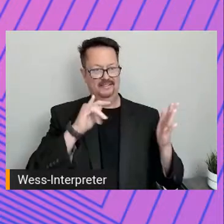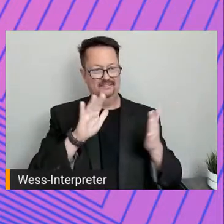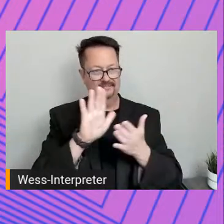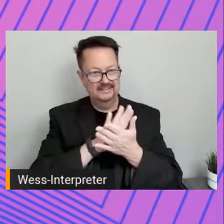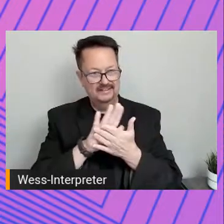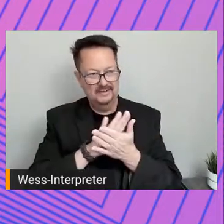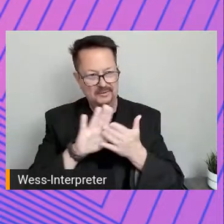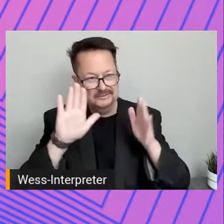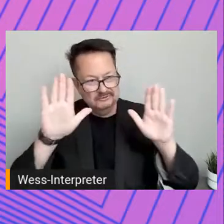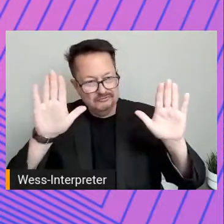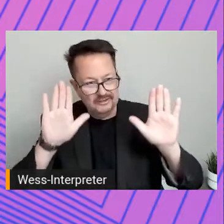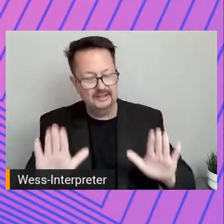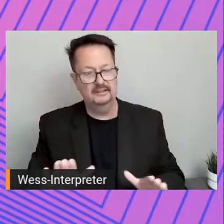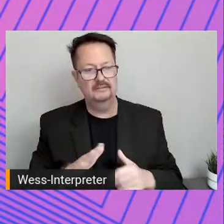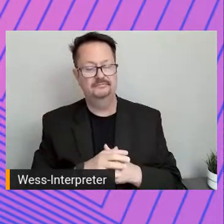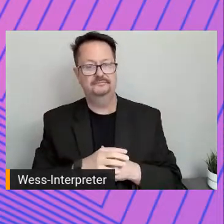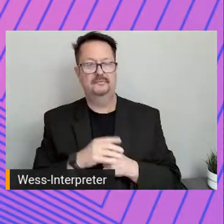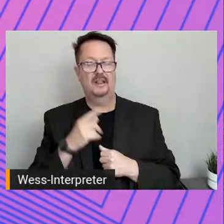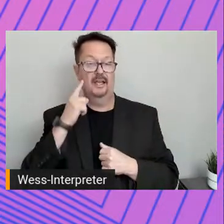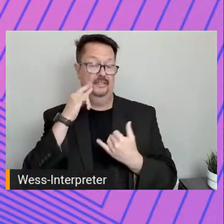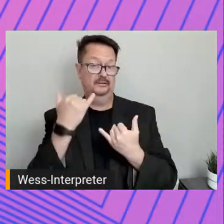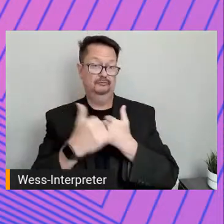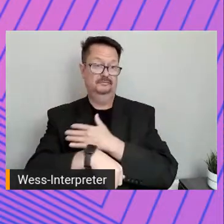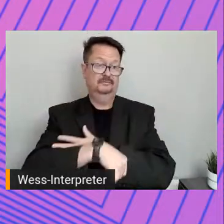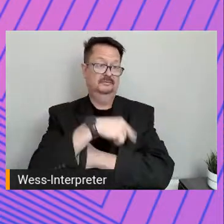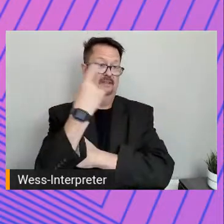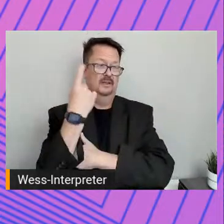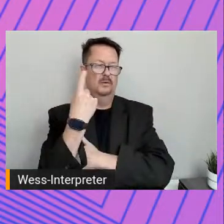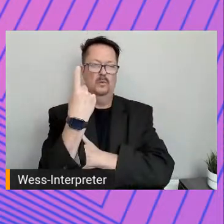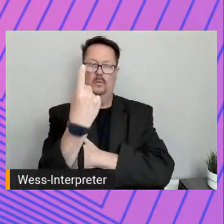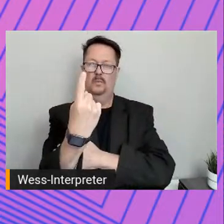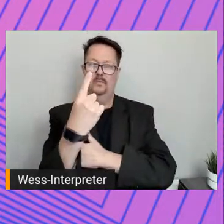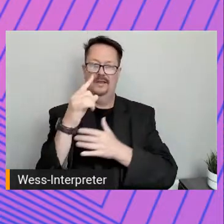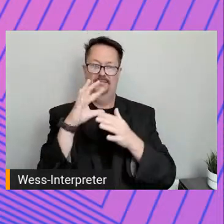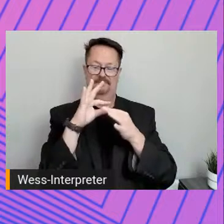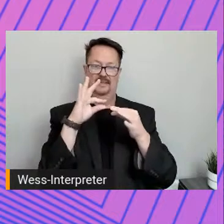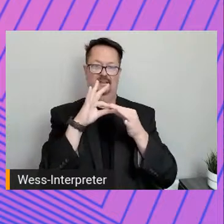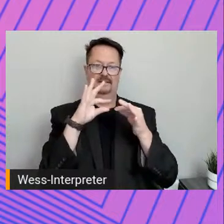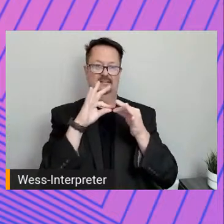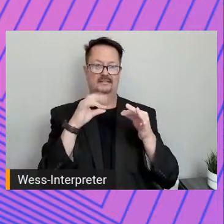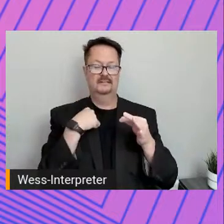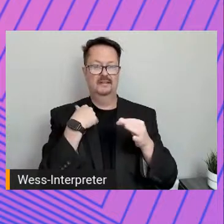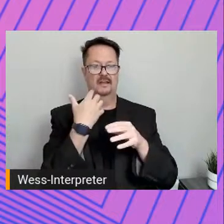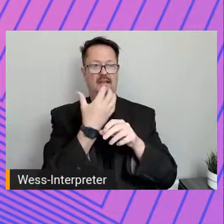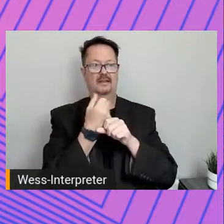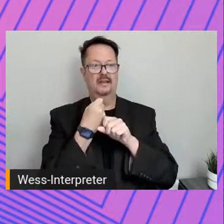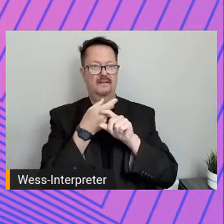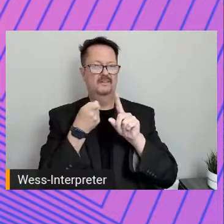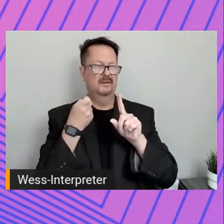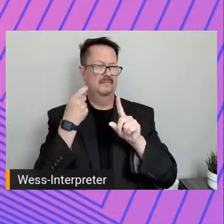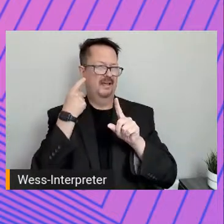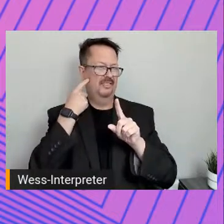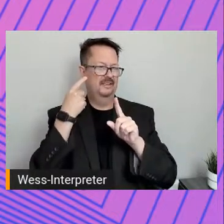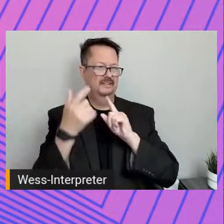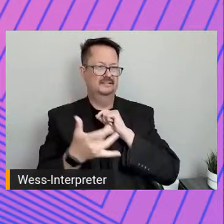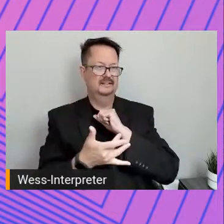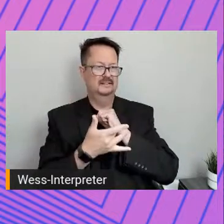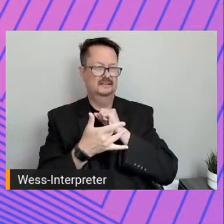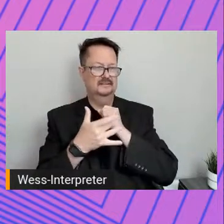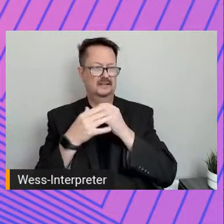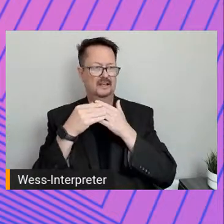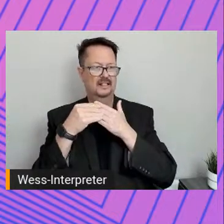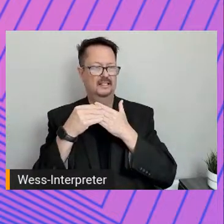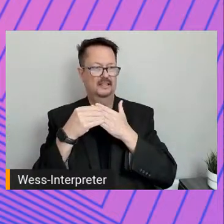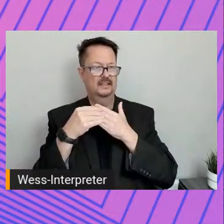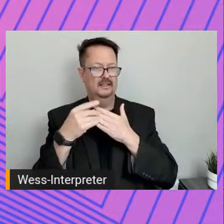I think to this date, there's one particular message I got from I think he's a tech lead at one of the banks